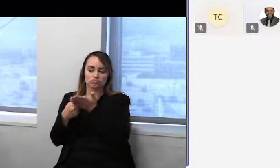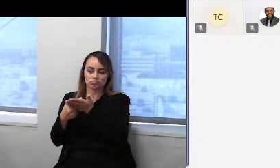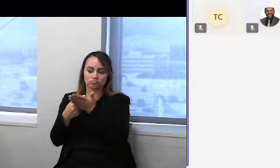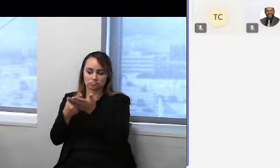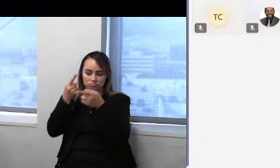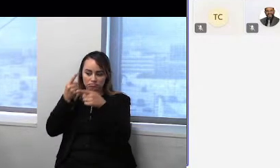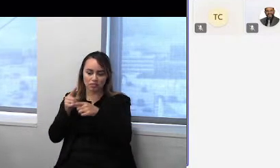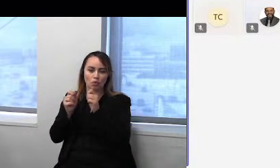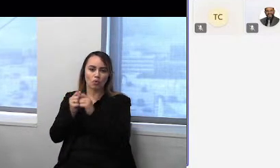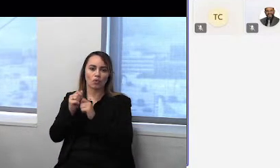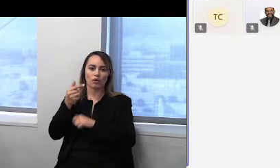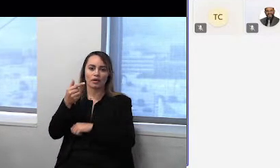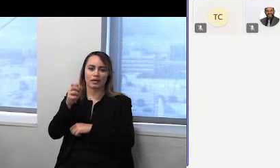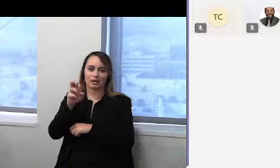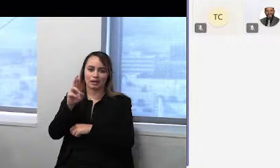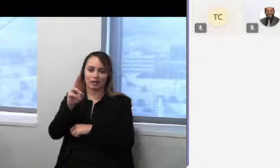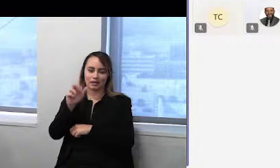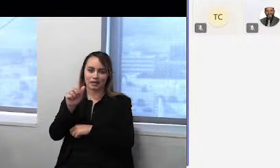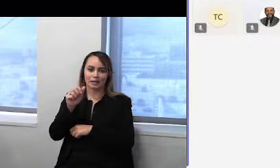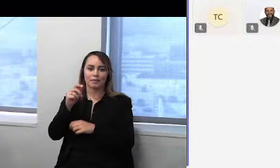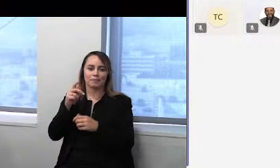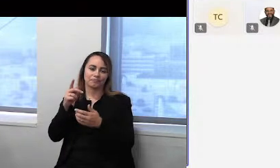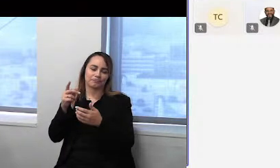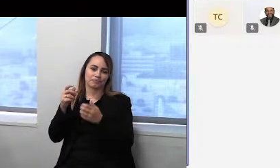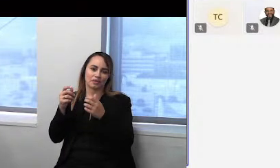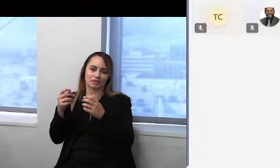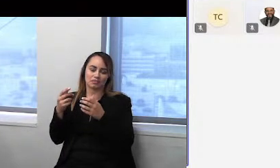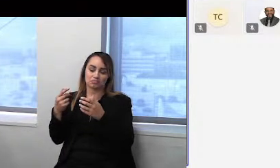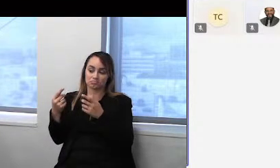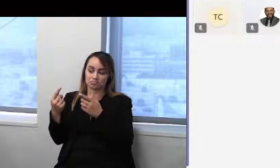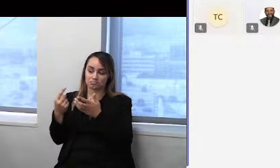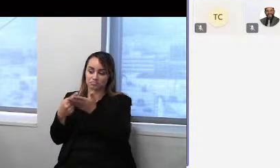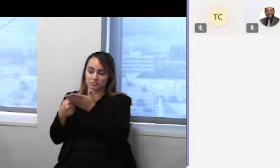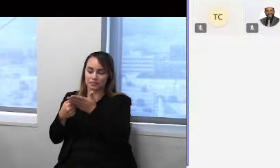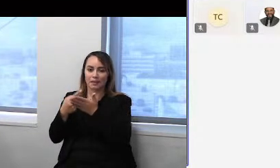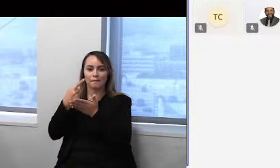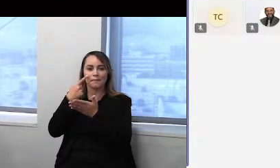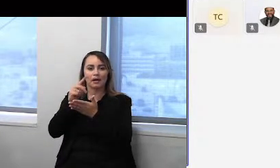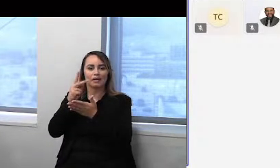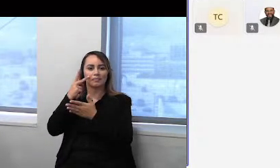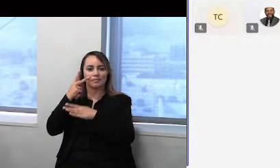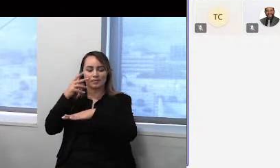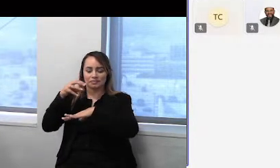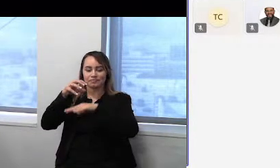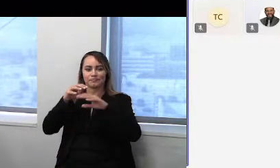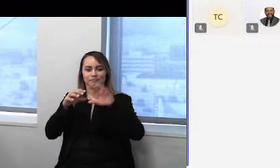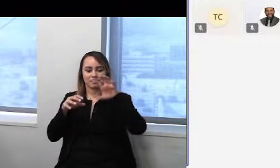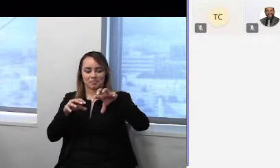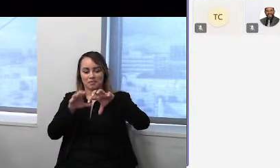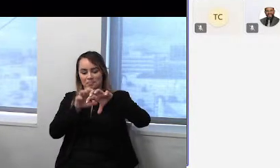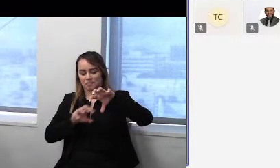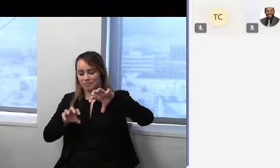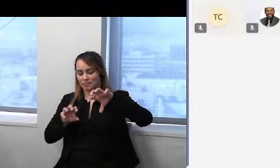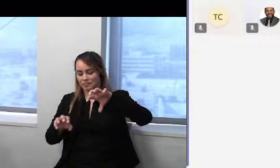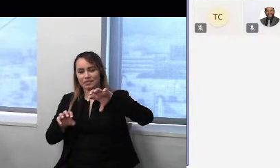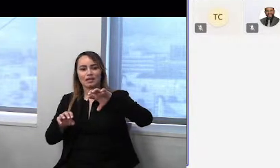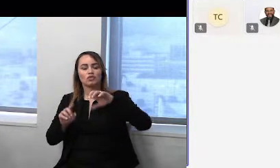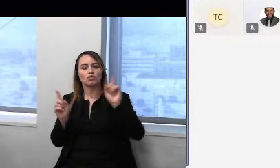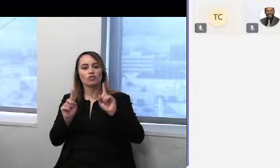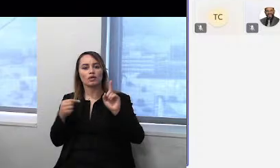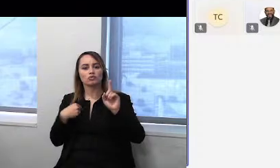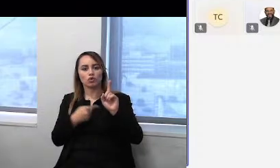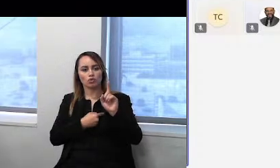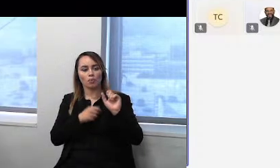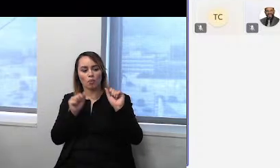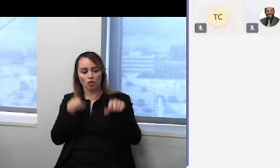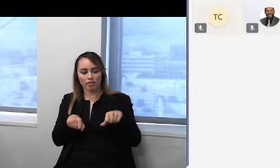have transmission substations. There's additional land that we can actually co-locate assets. All those type of projects